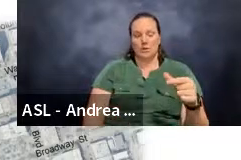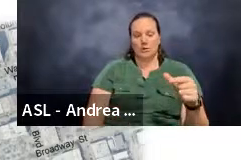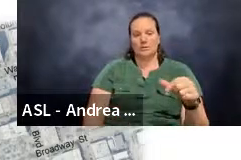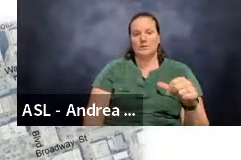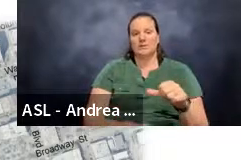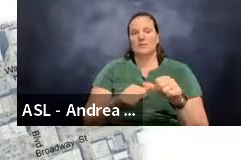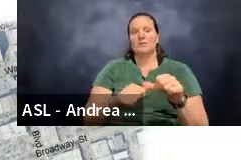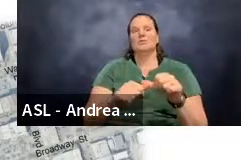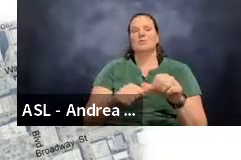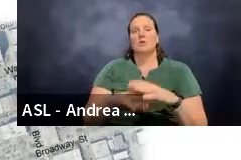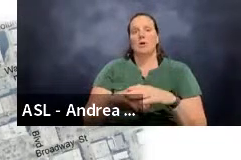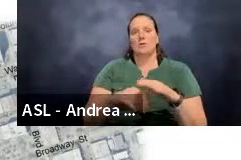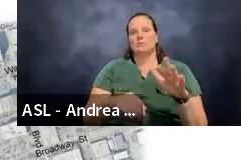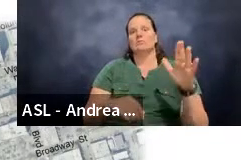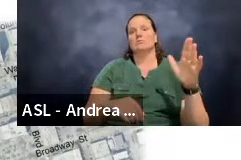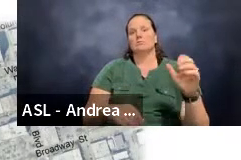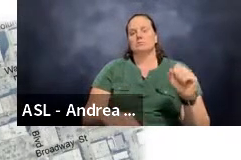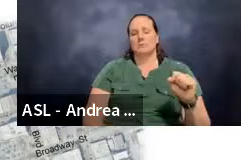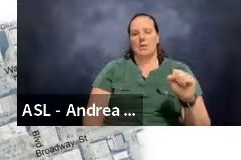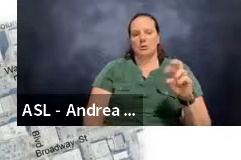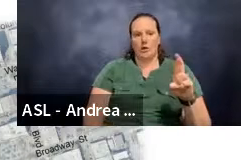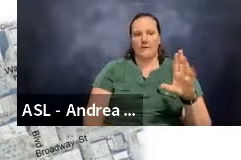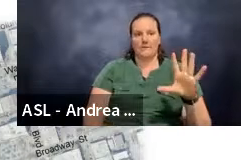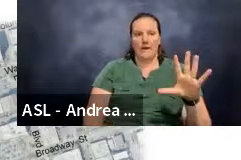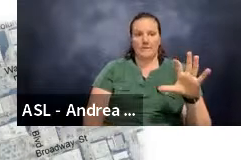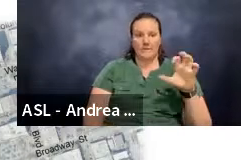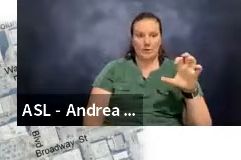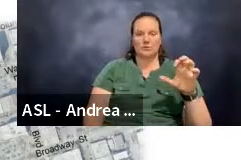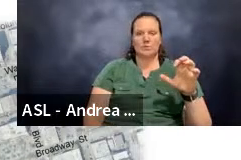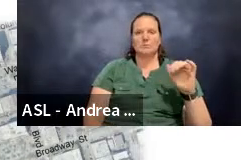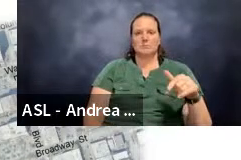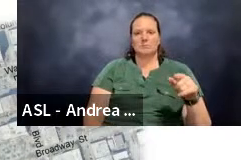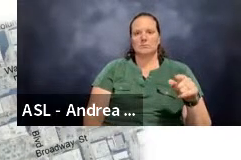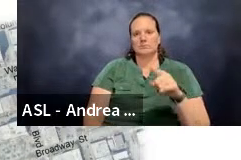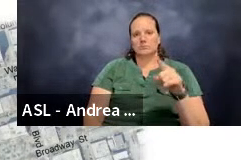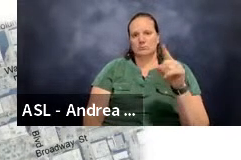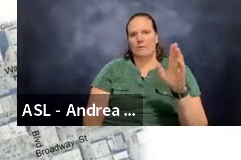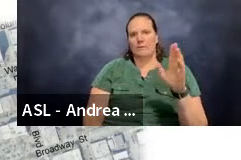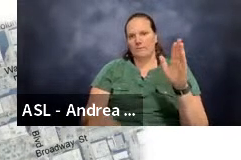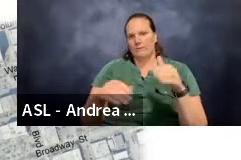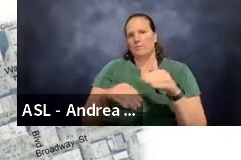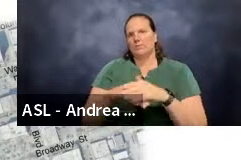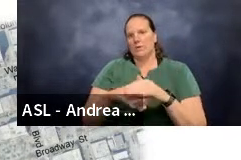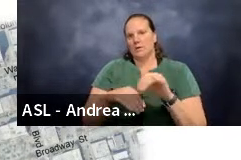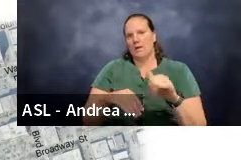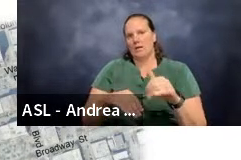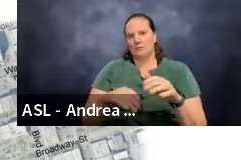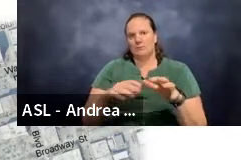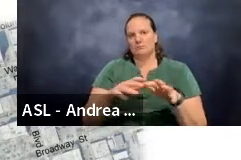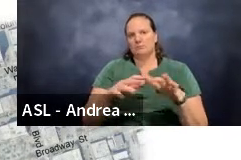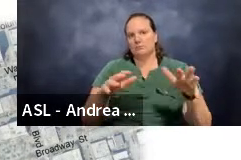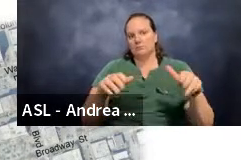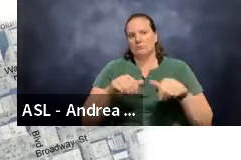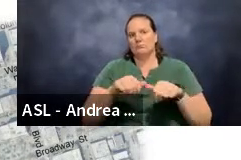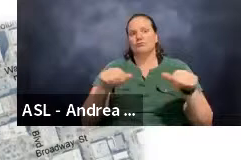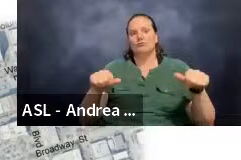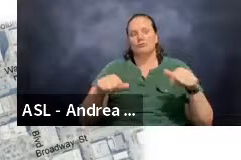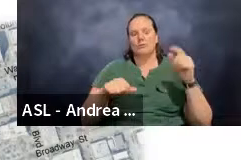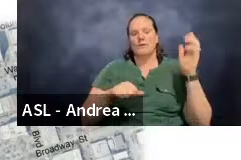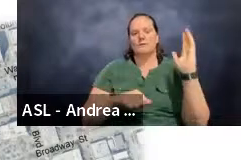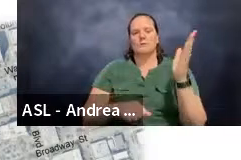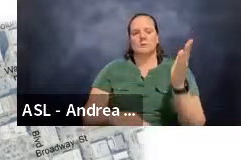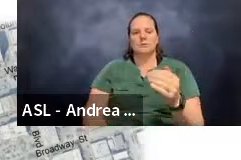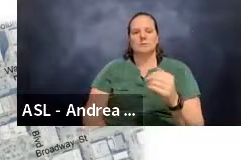the roll plot all the way up to SR 500. But I really just focused on this core area here for this presentation.